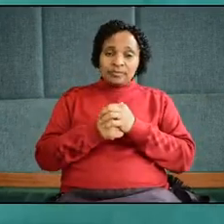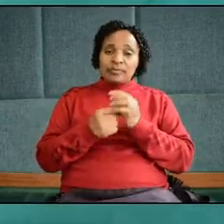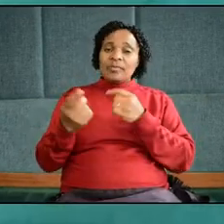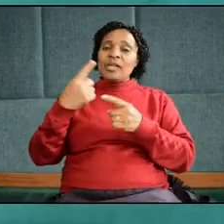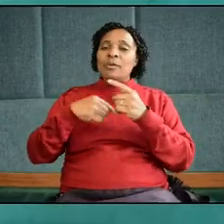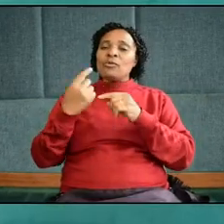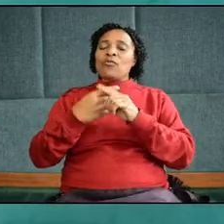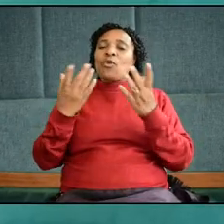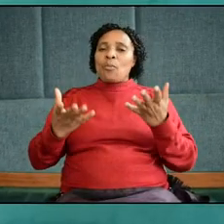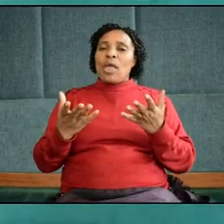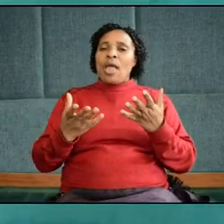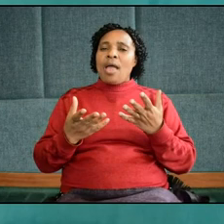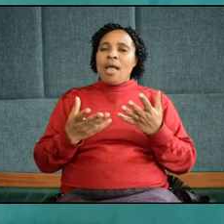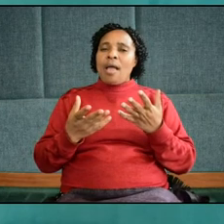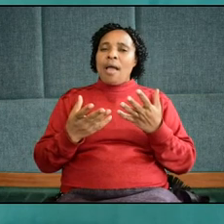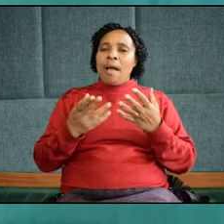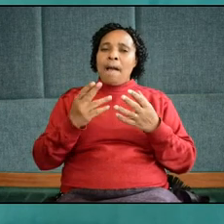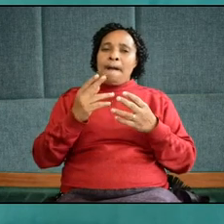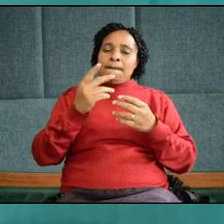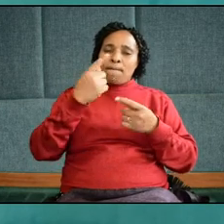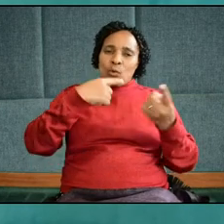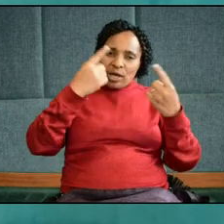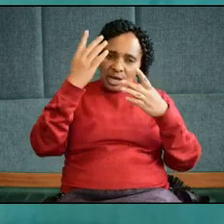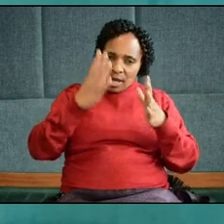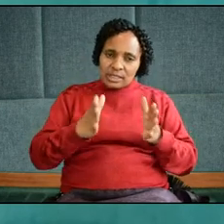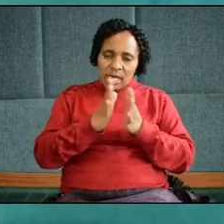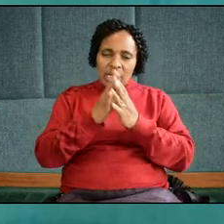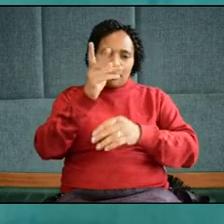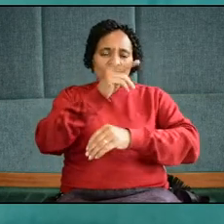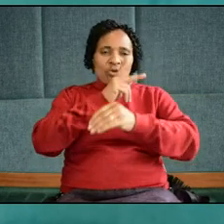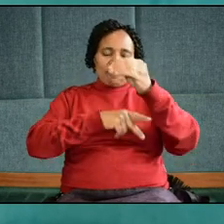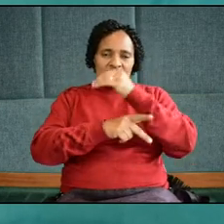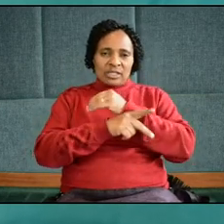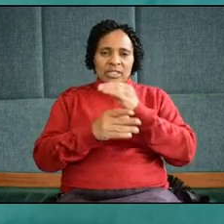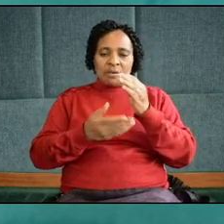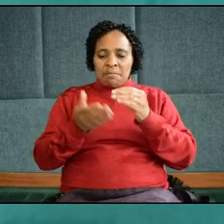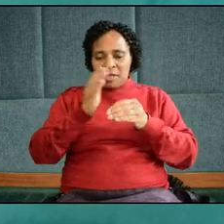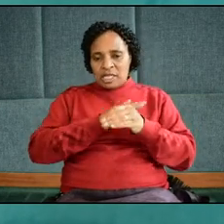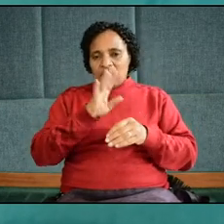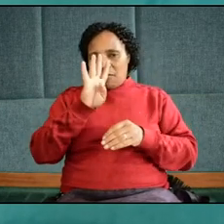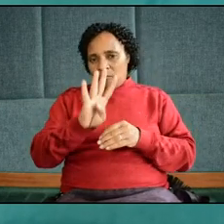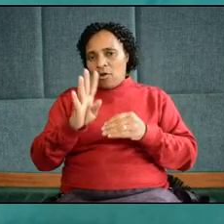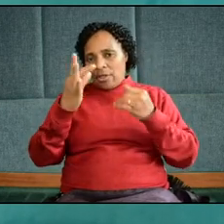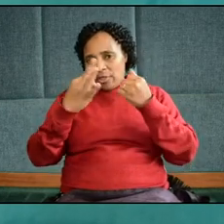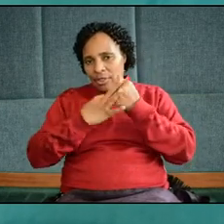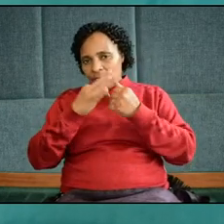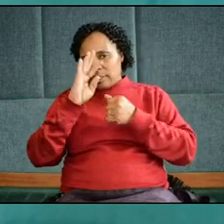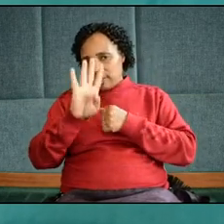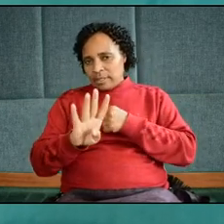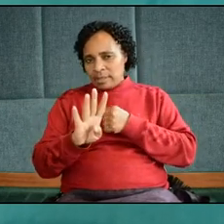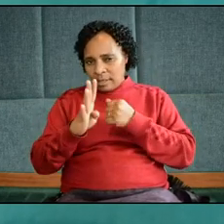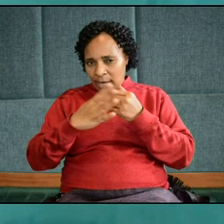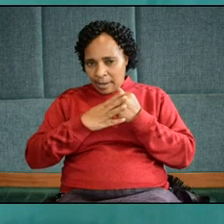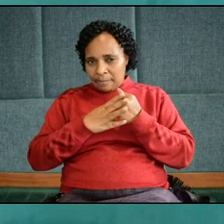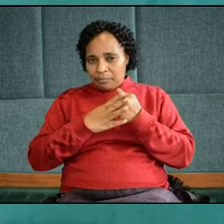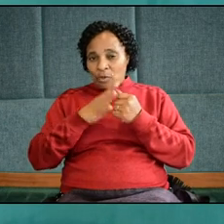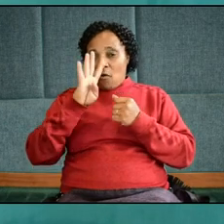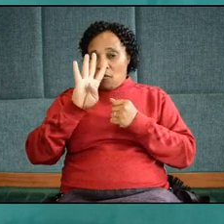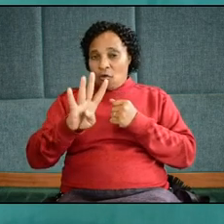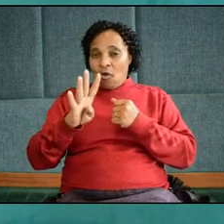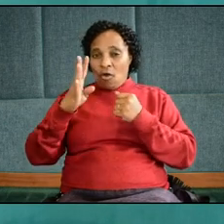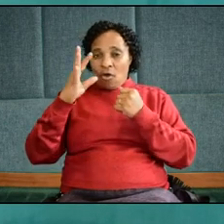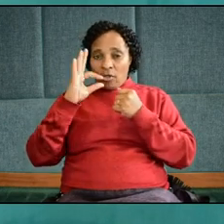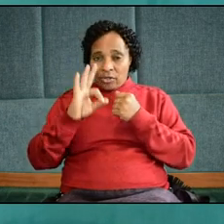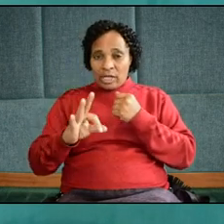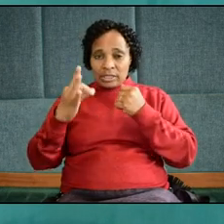comes from the book Patriarchs and Prophets. Mm-hmm. Mm-hmm. Yeah, page 439. It says, Balaam loved the wages